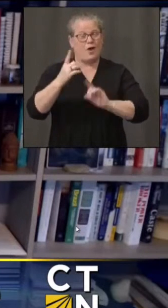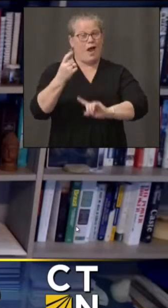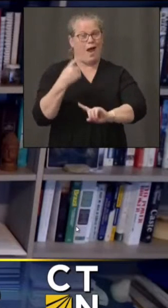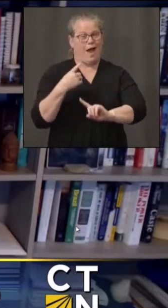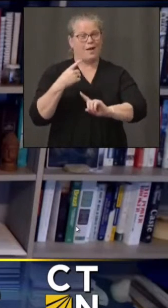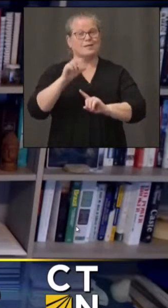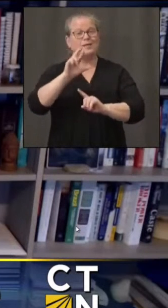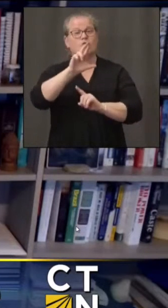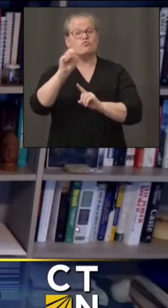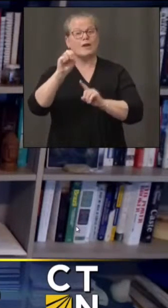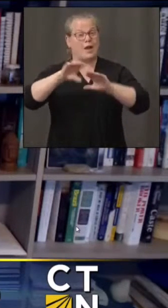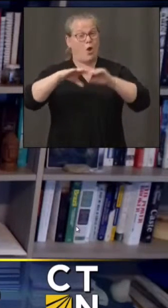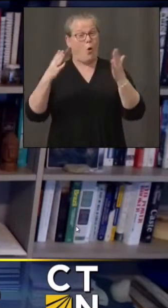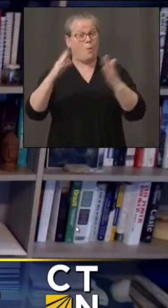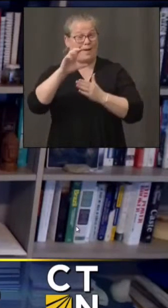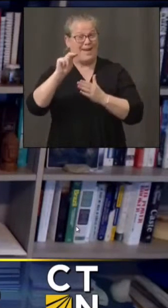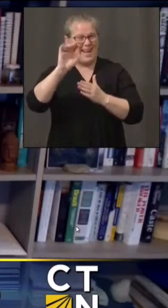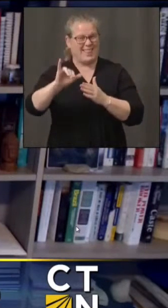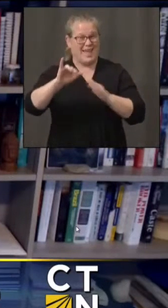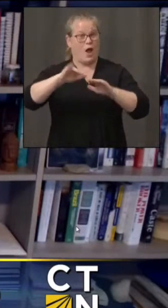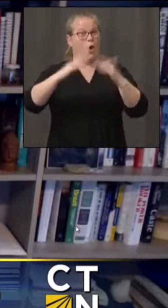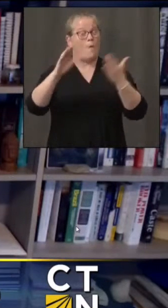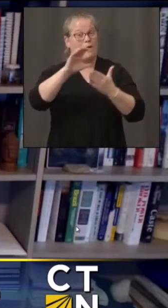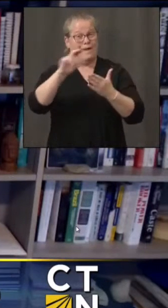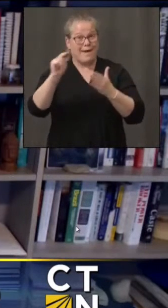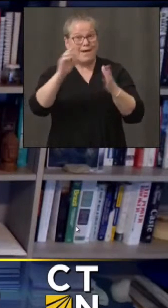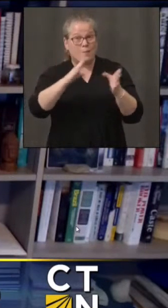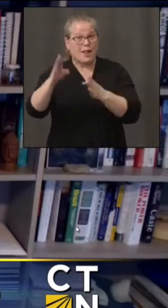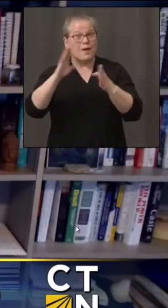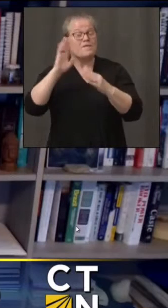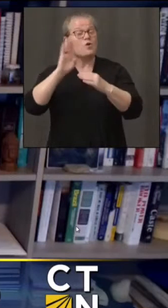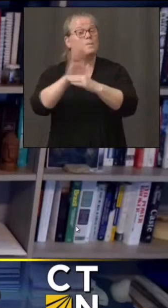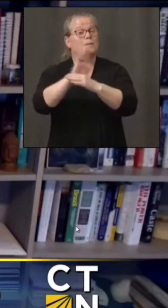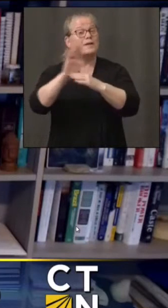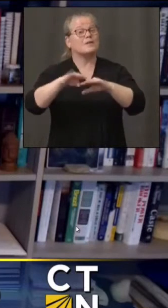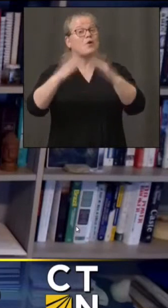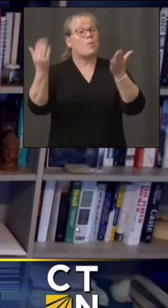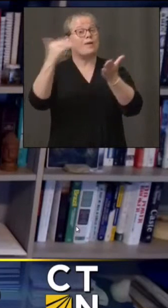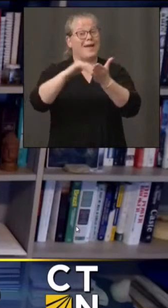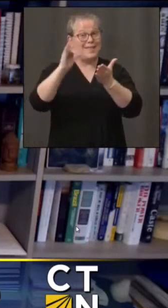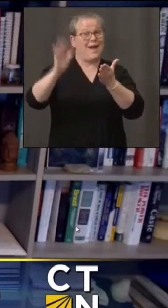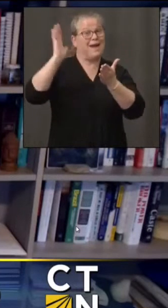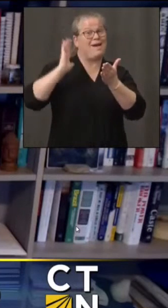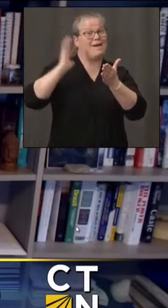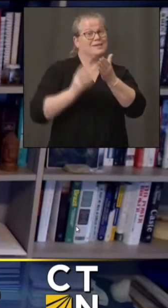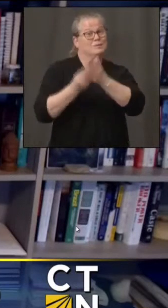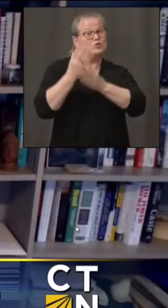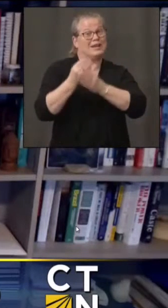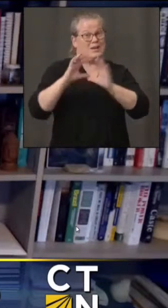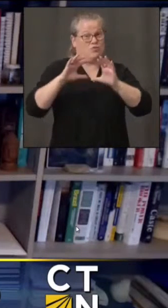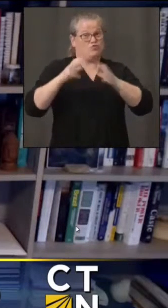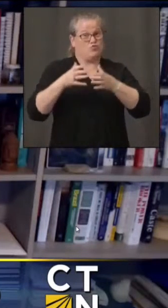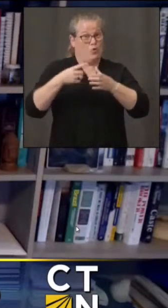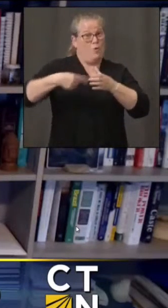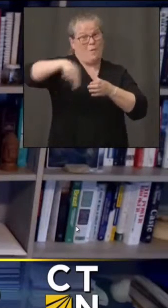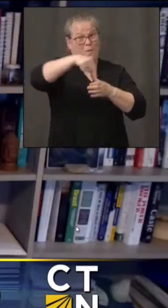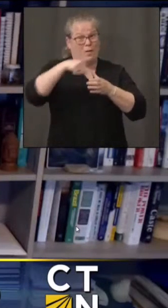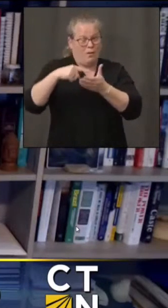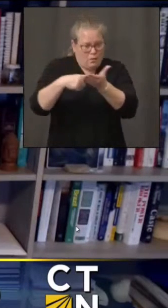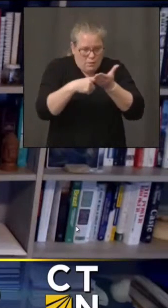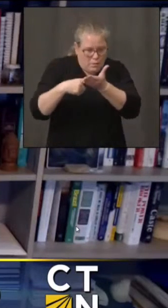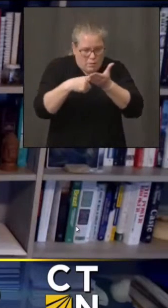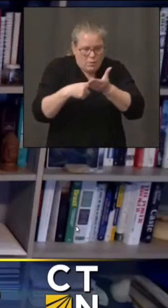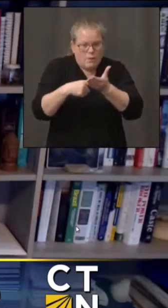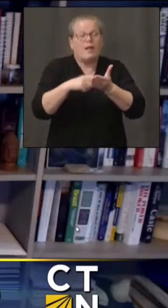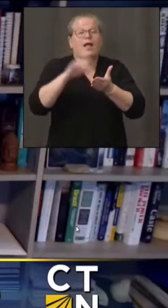our major concerns was how transmissible this disease is. This is a disease which is driven by person-to-person contact,